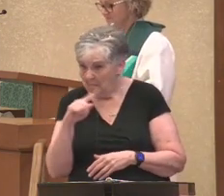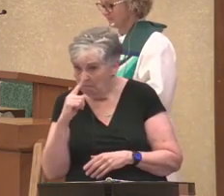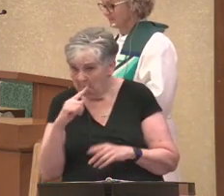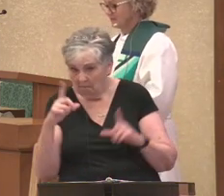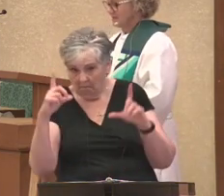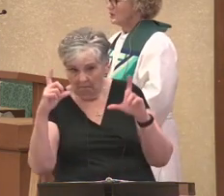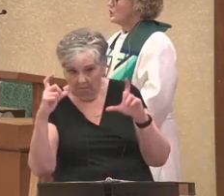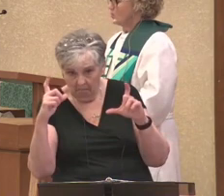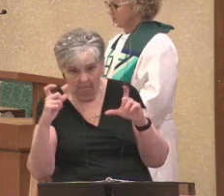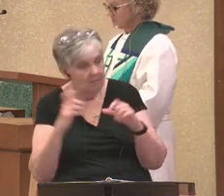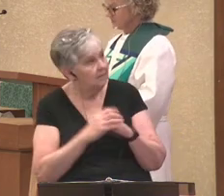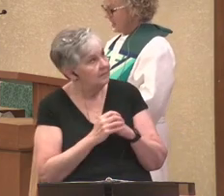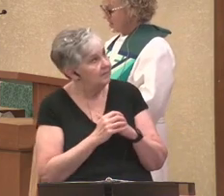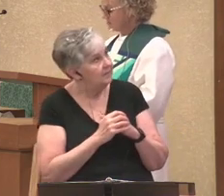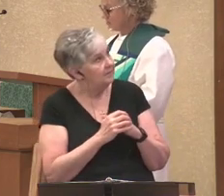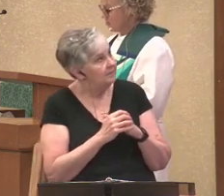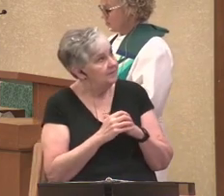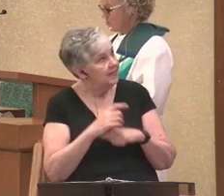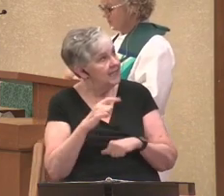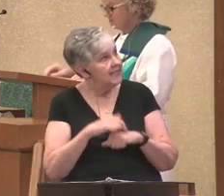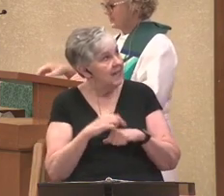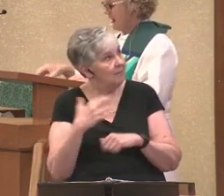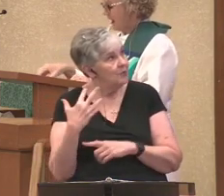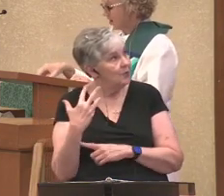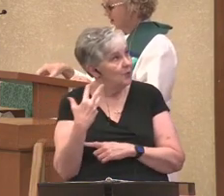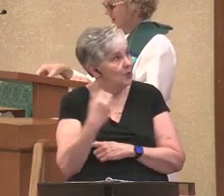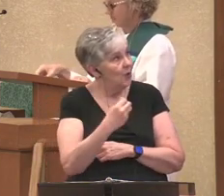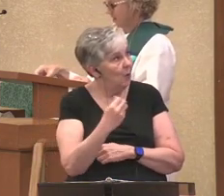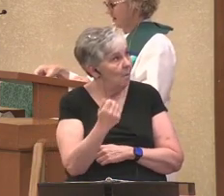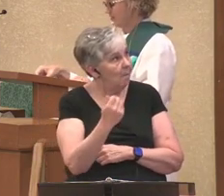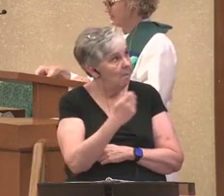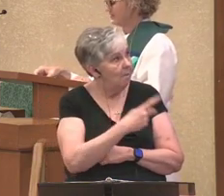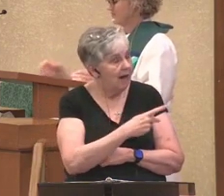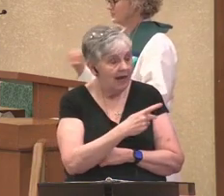camera. When it was time to go back,